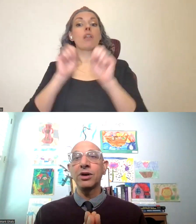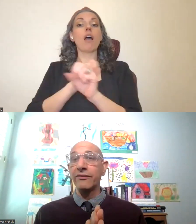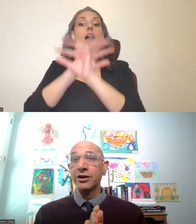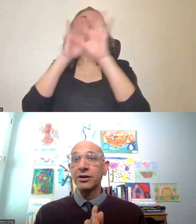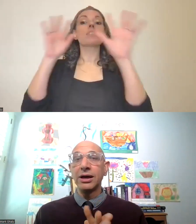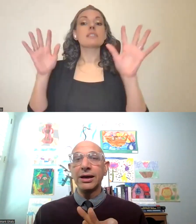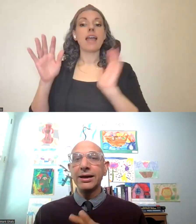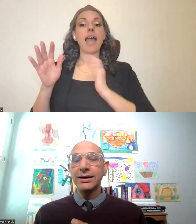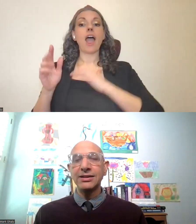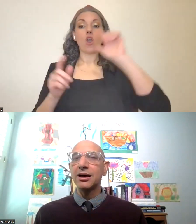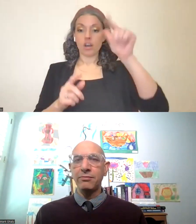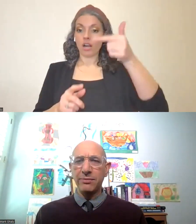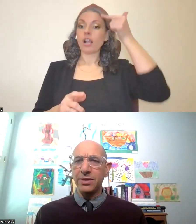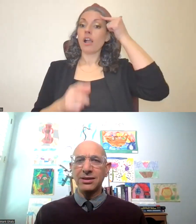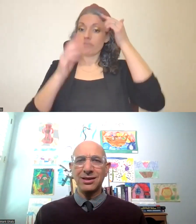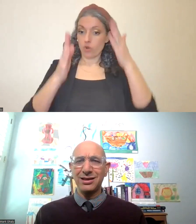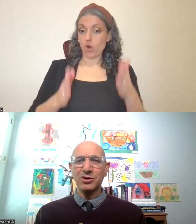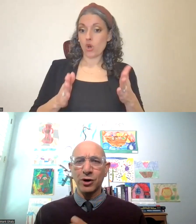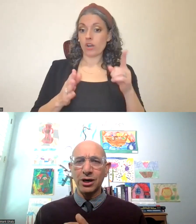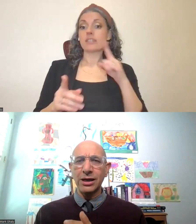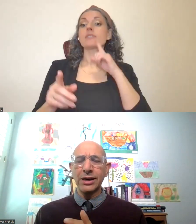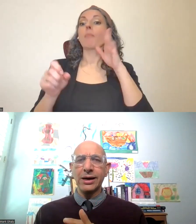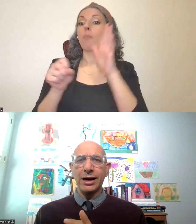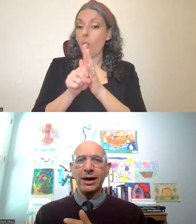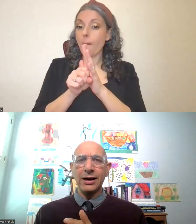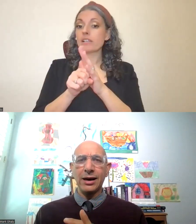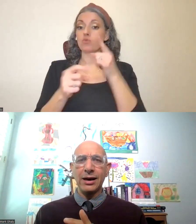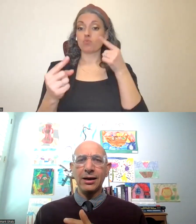our own governor. His commitment to this work